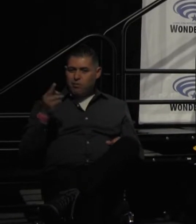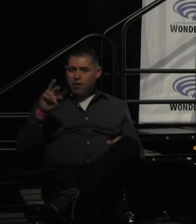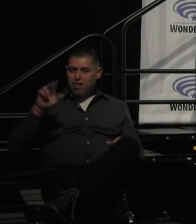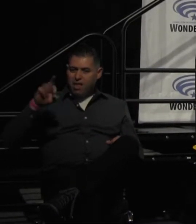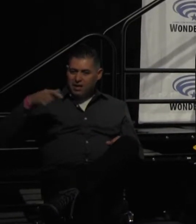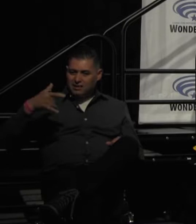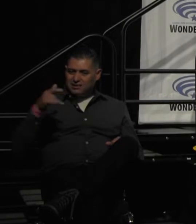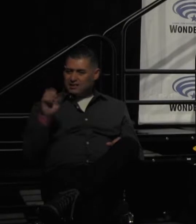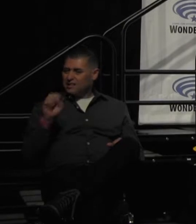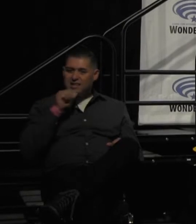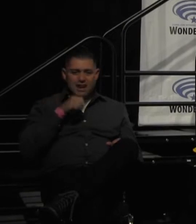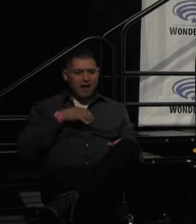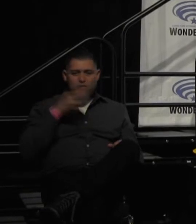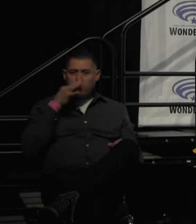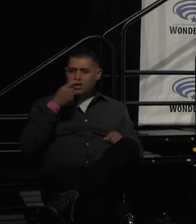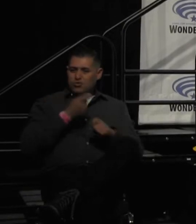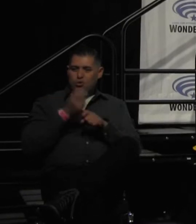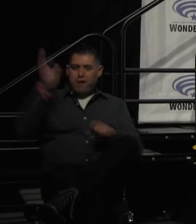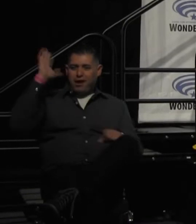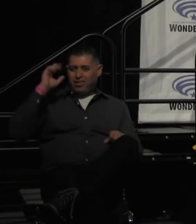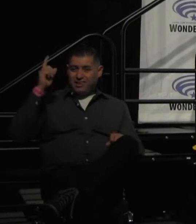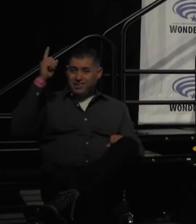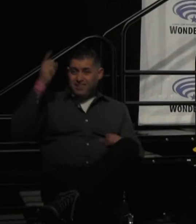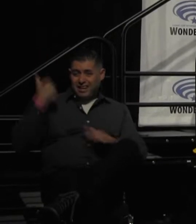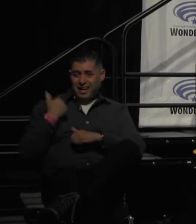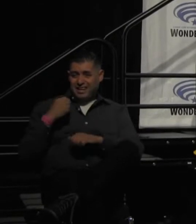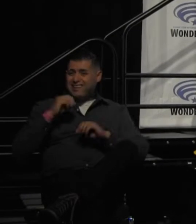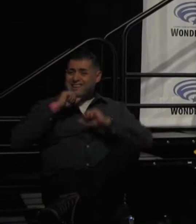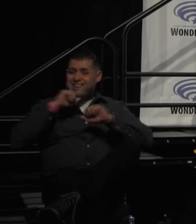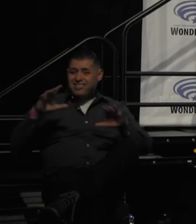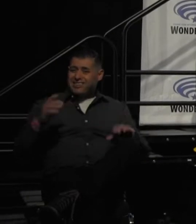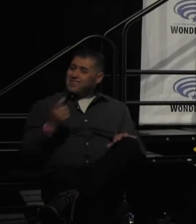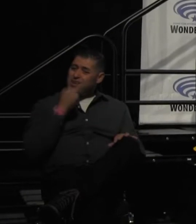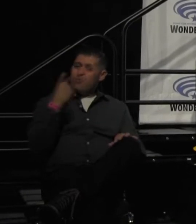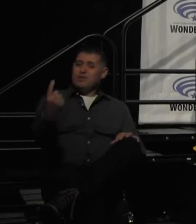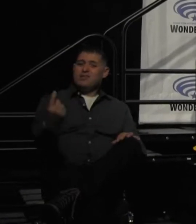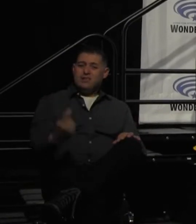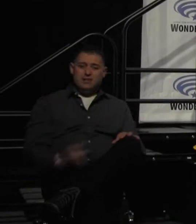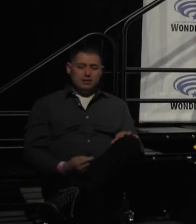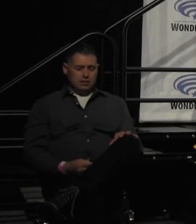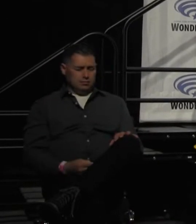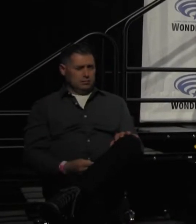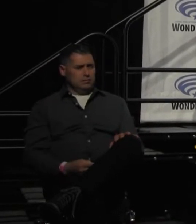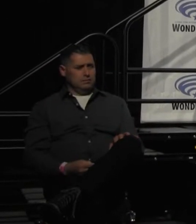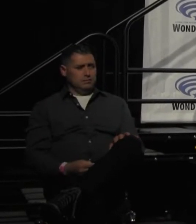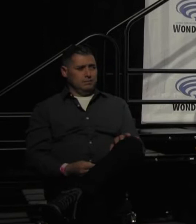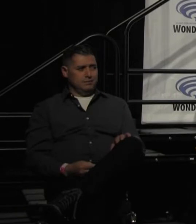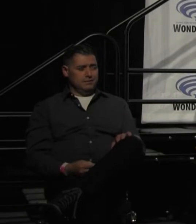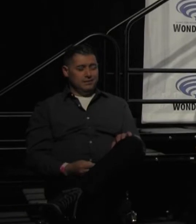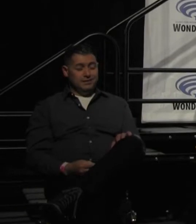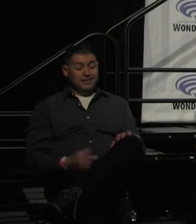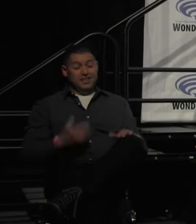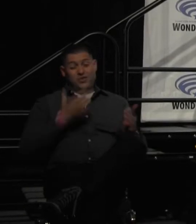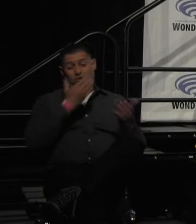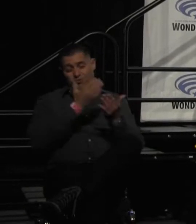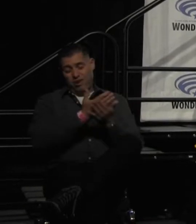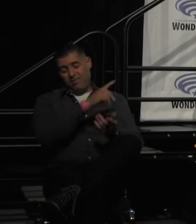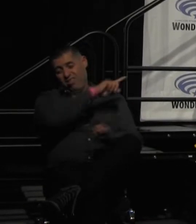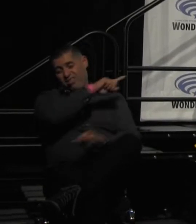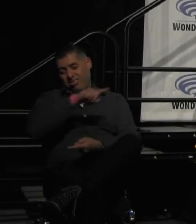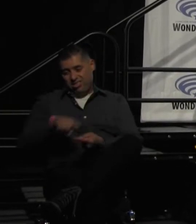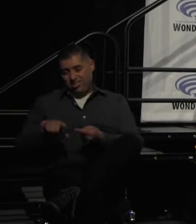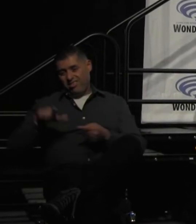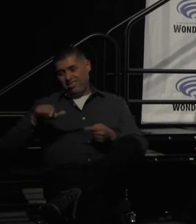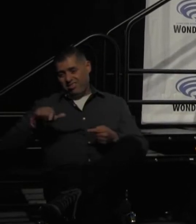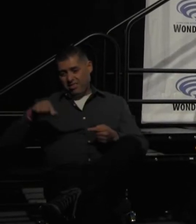there, we never had a weed joke there. No. Not one. Or a Mexican joke. So when we came down and